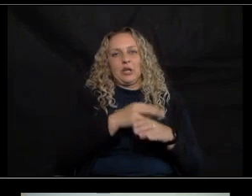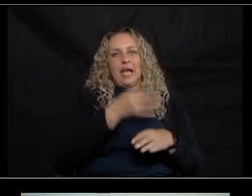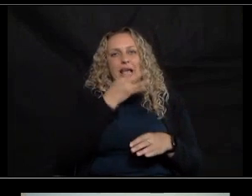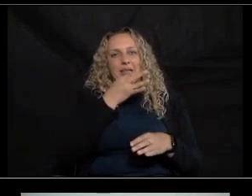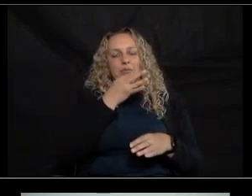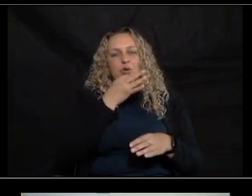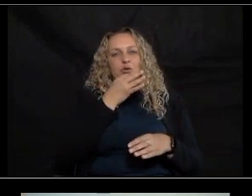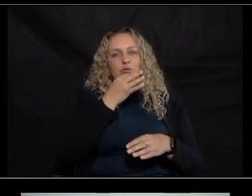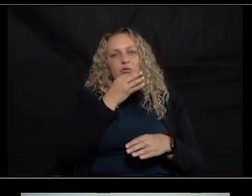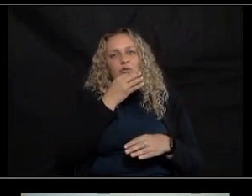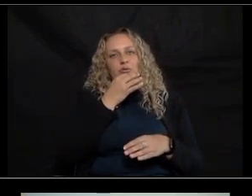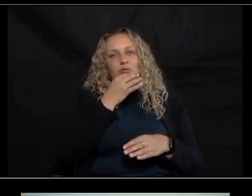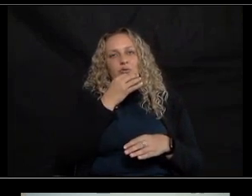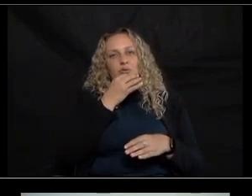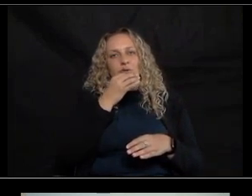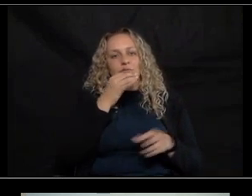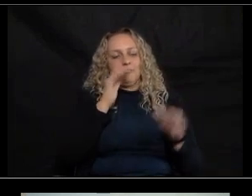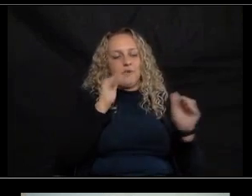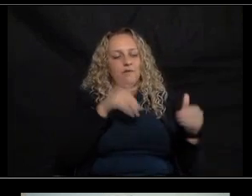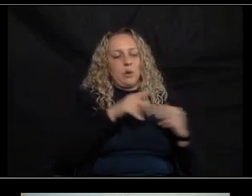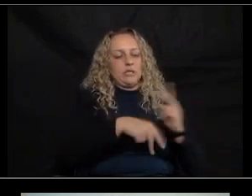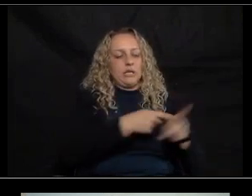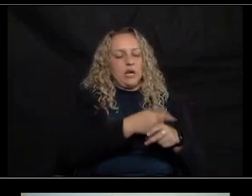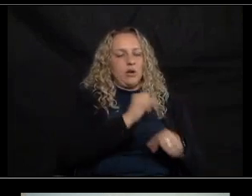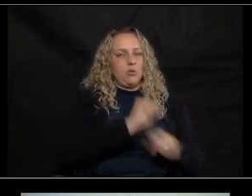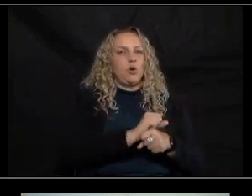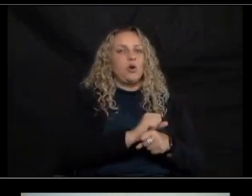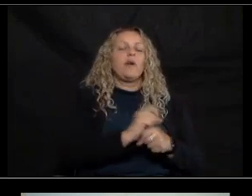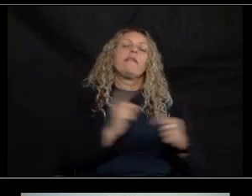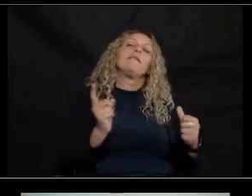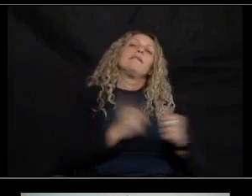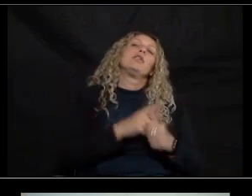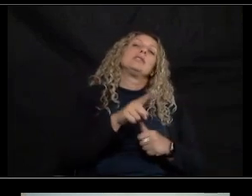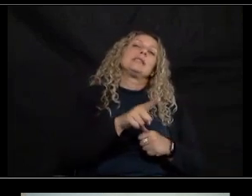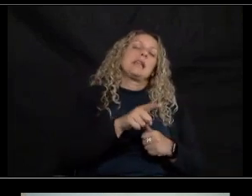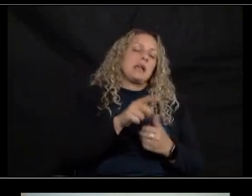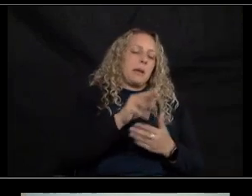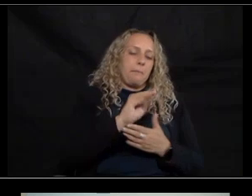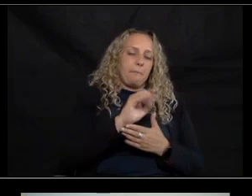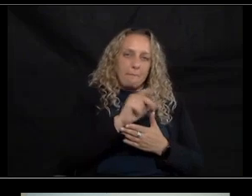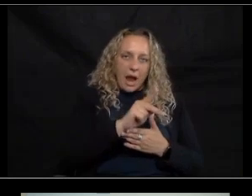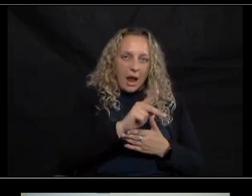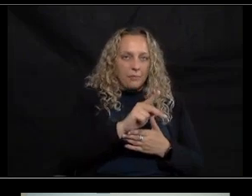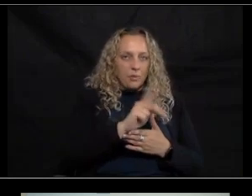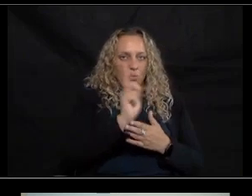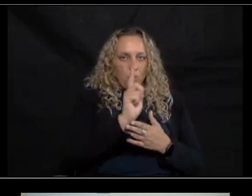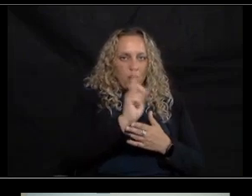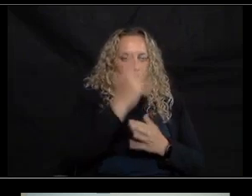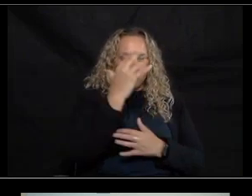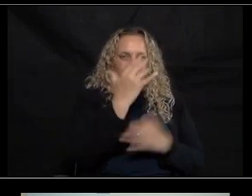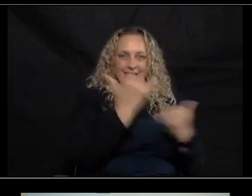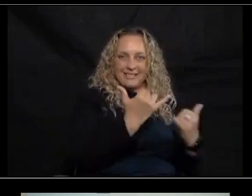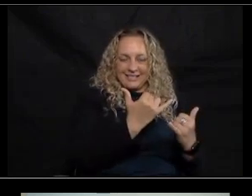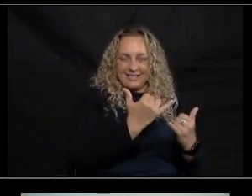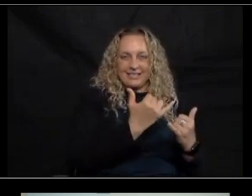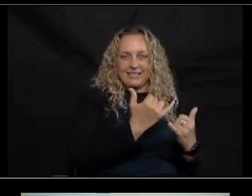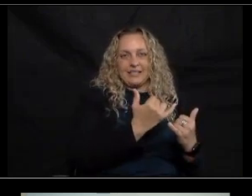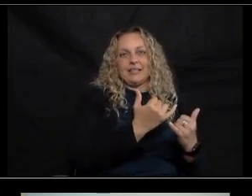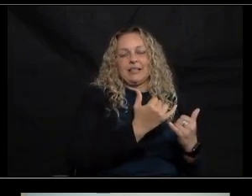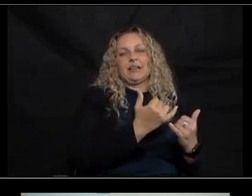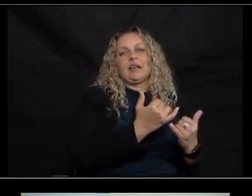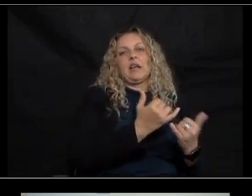this type of work. They first mapped out existing tree canopy, and then they